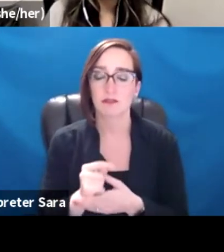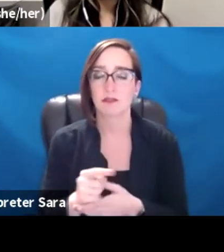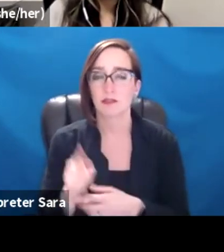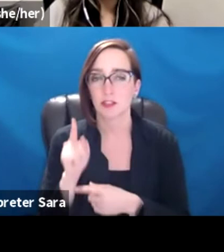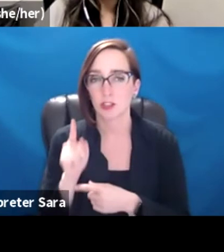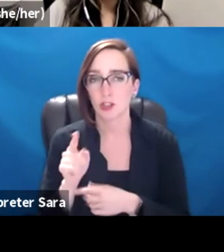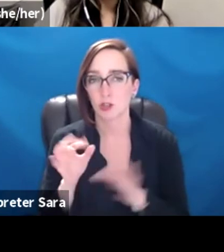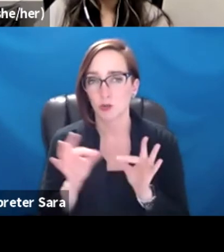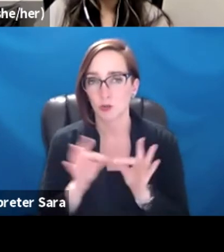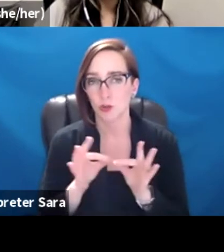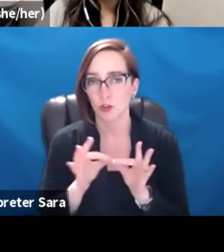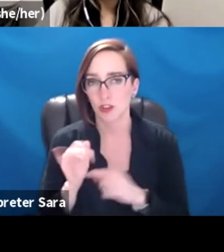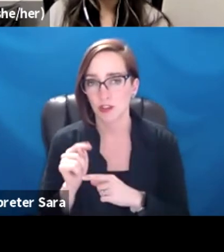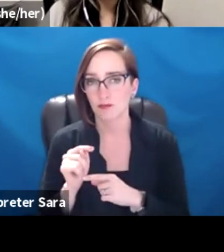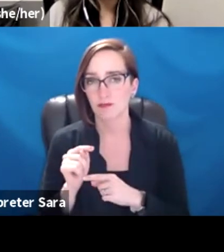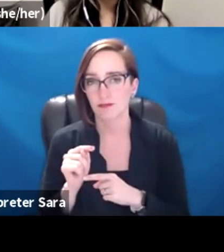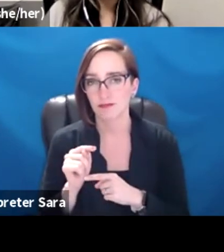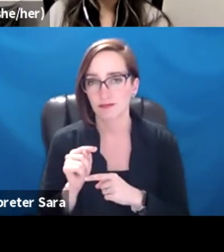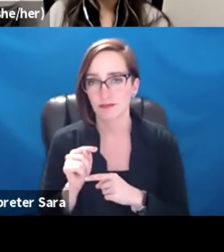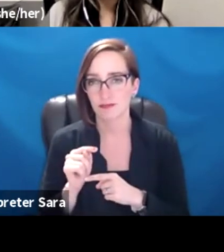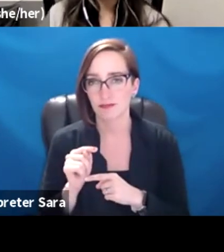You're worth